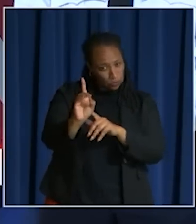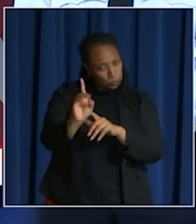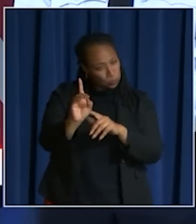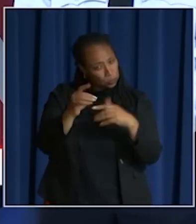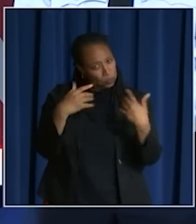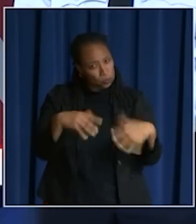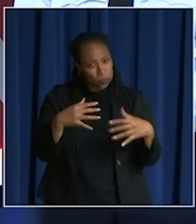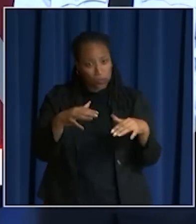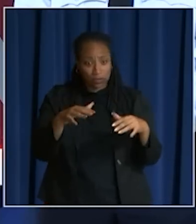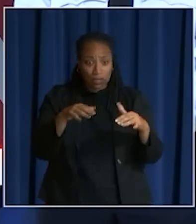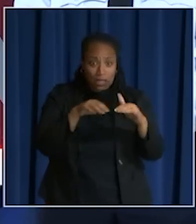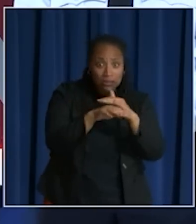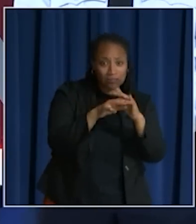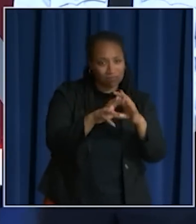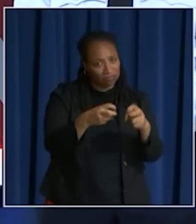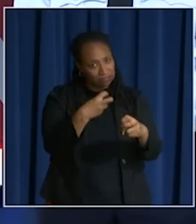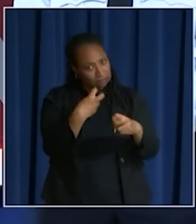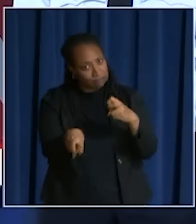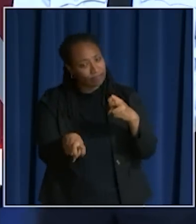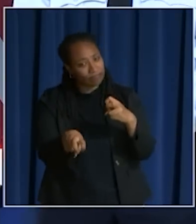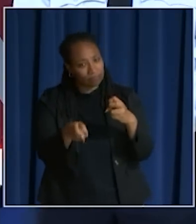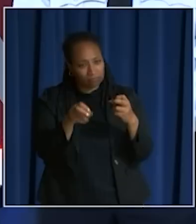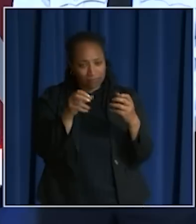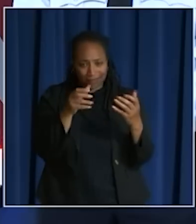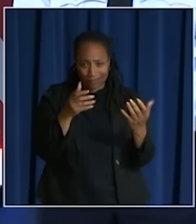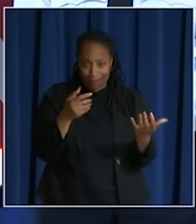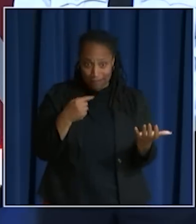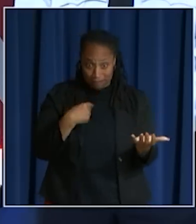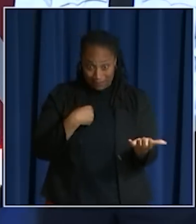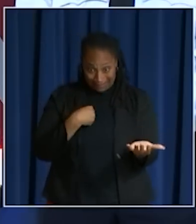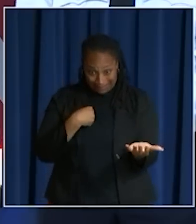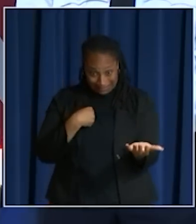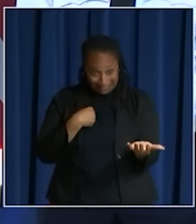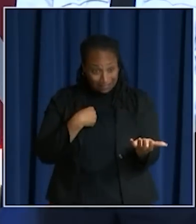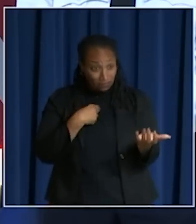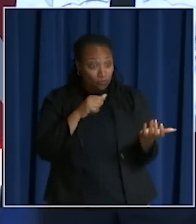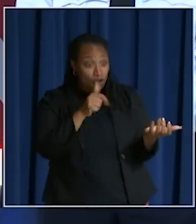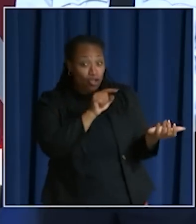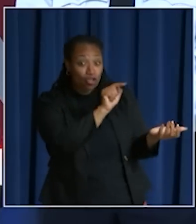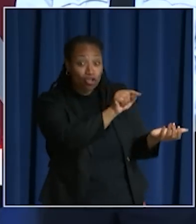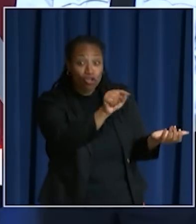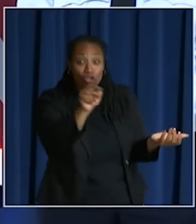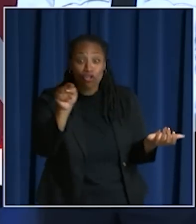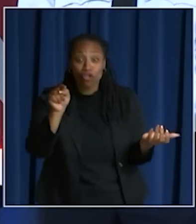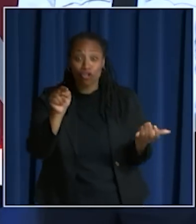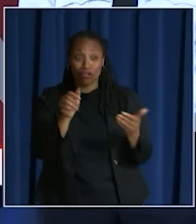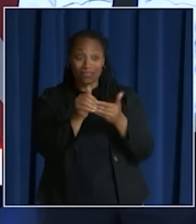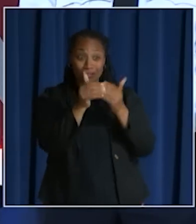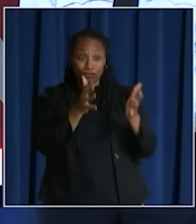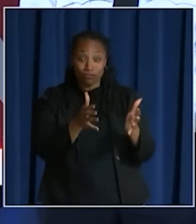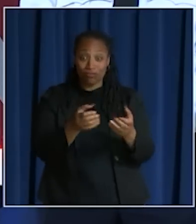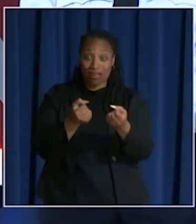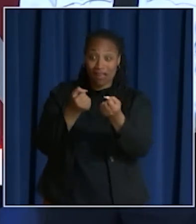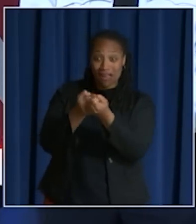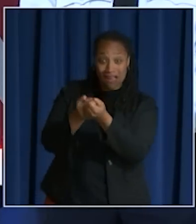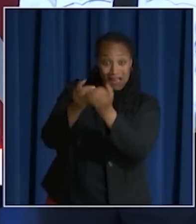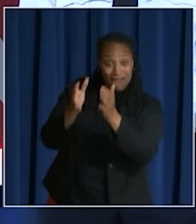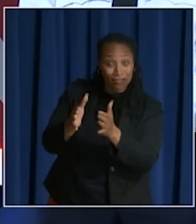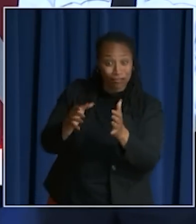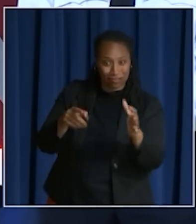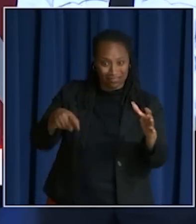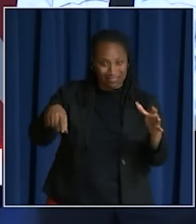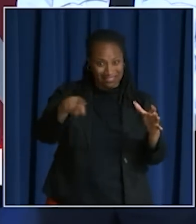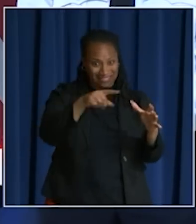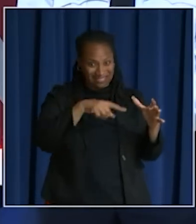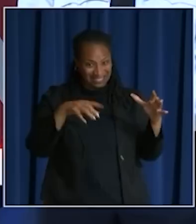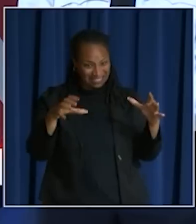and many Washingtonians before me advocate for full statehood for the District of Columbia.